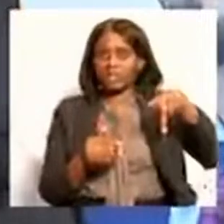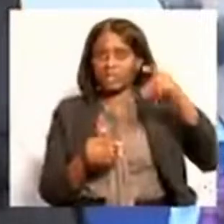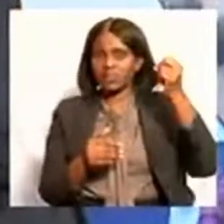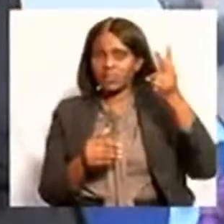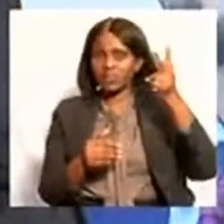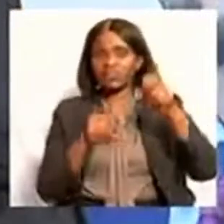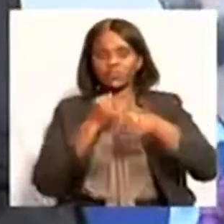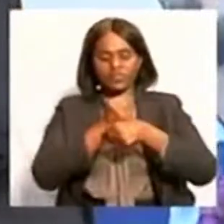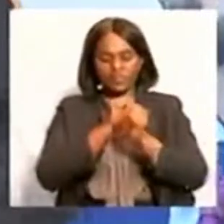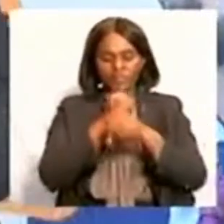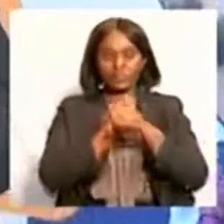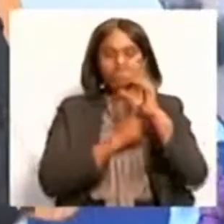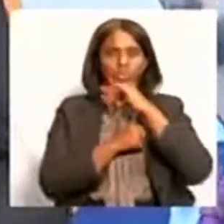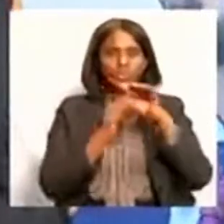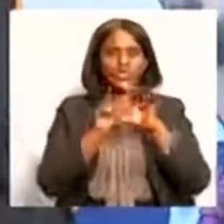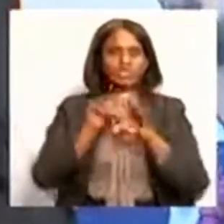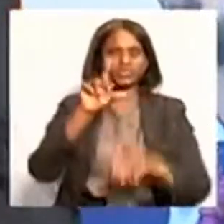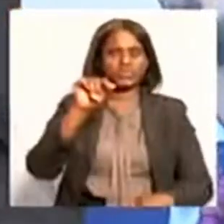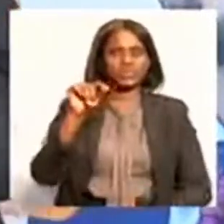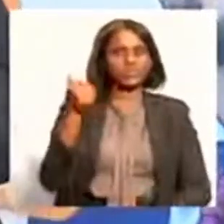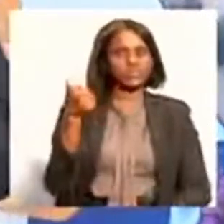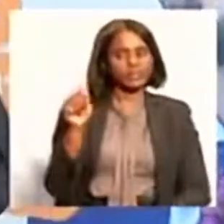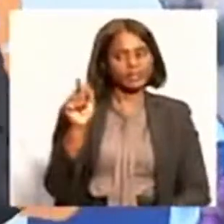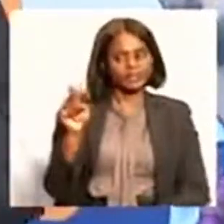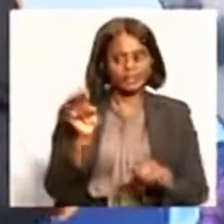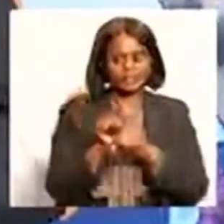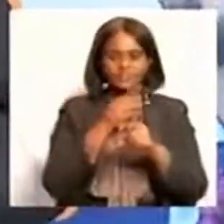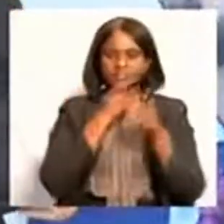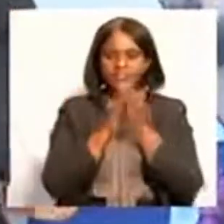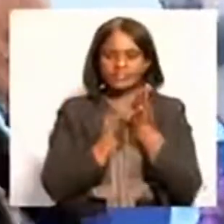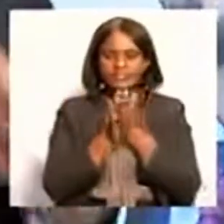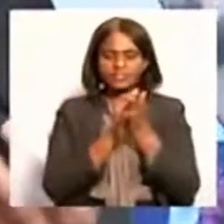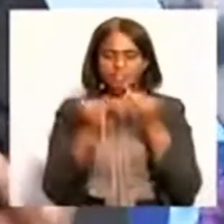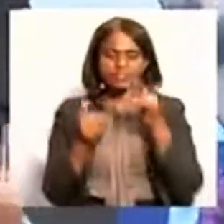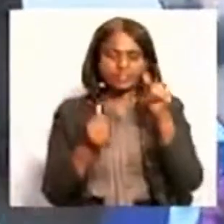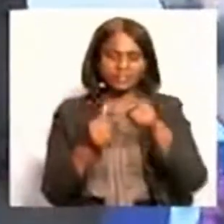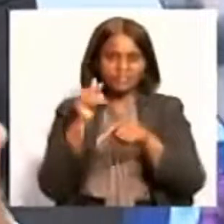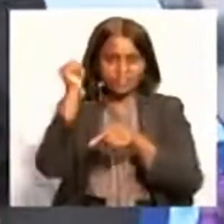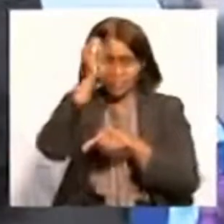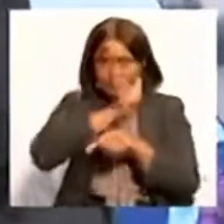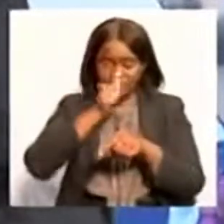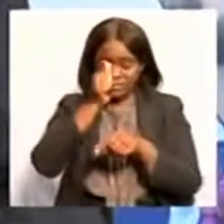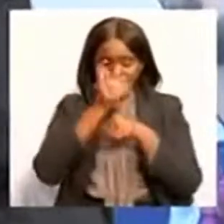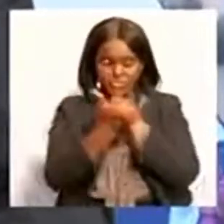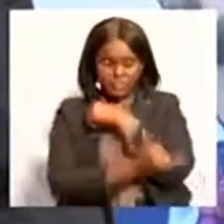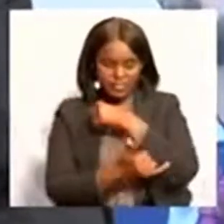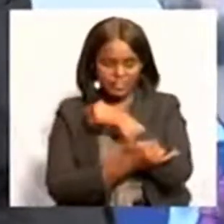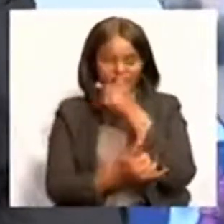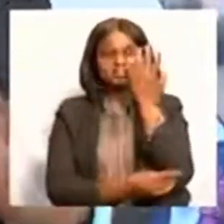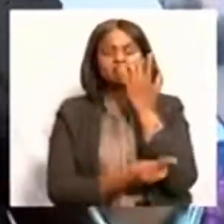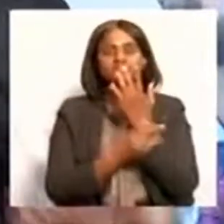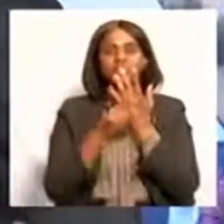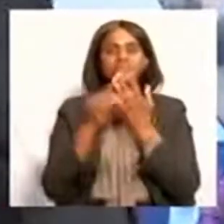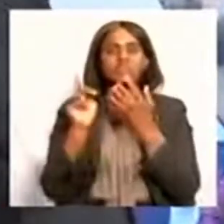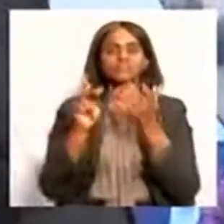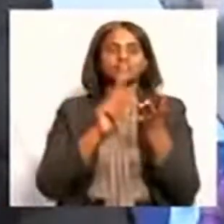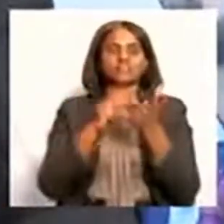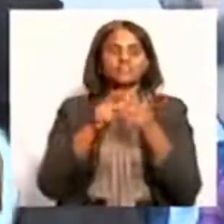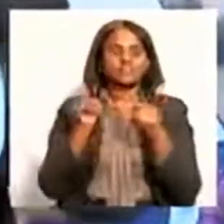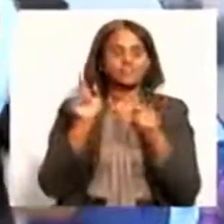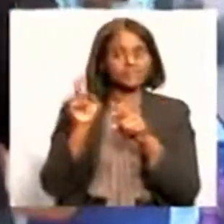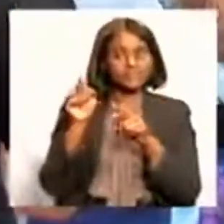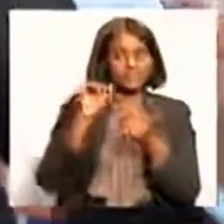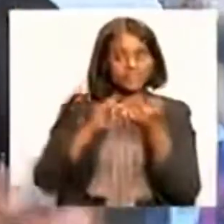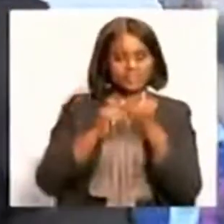in 2010, sorry. And it's interesting that it was an African country actually that developed that standard, which is South Africa.